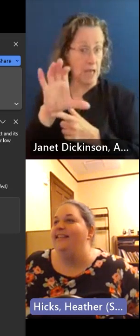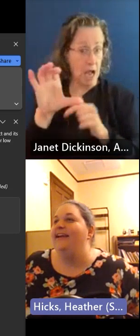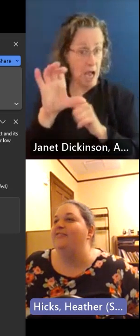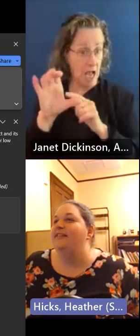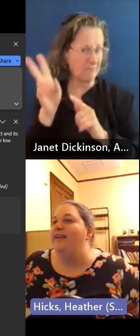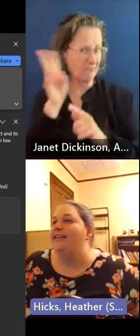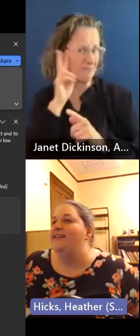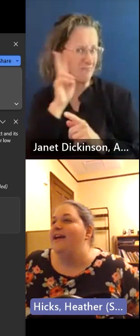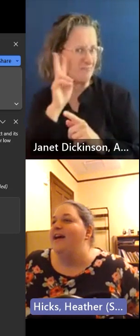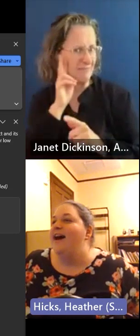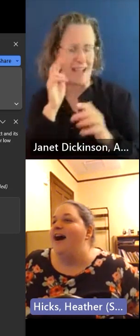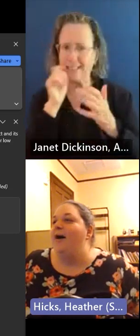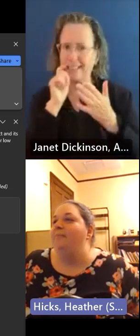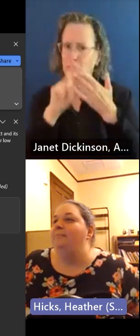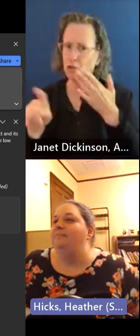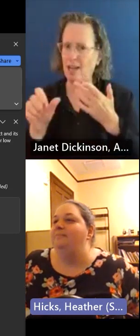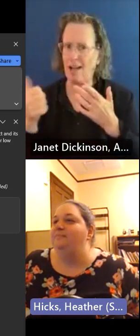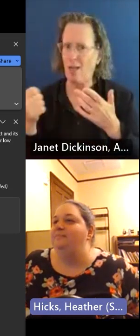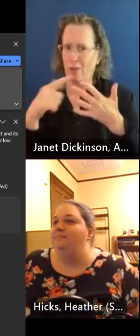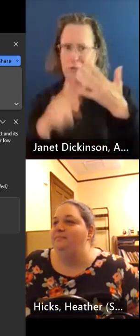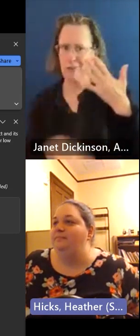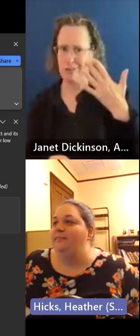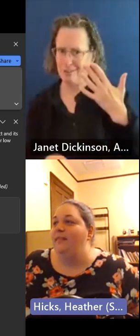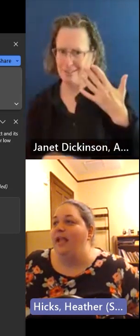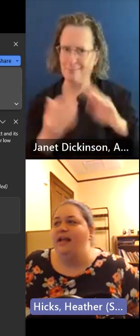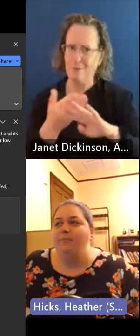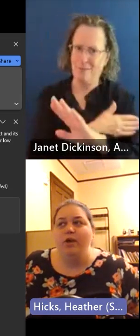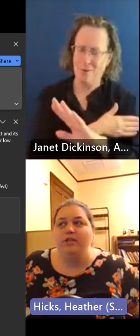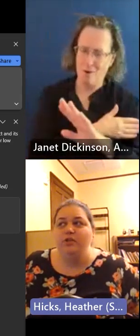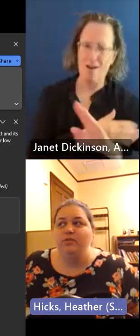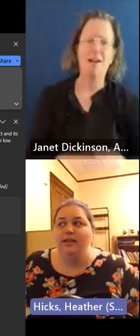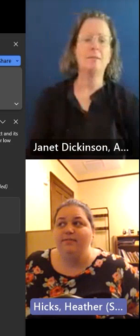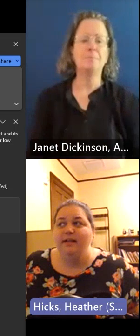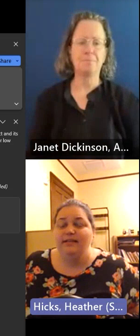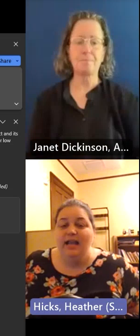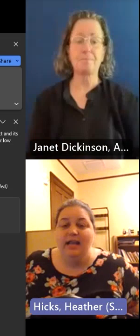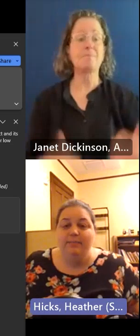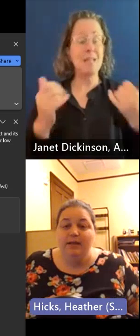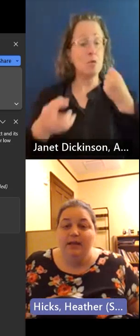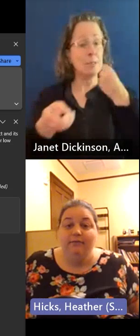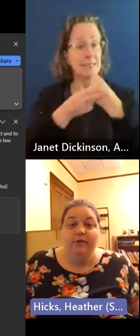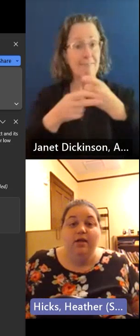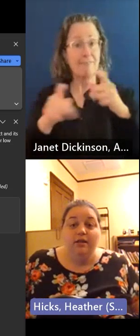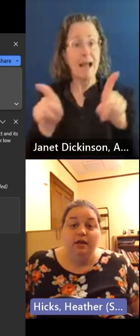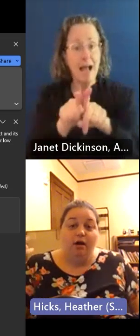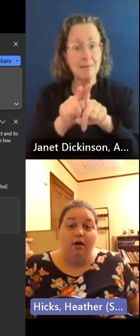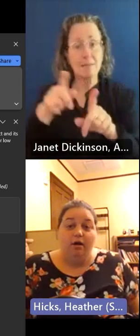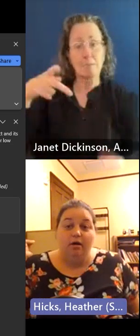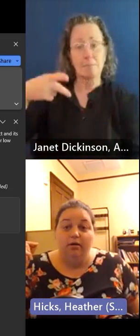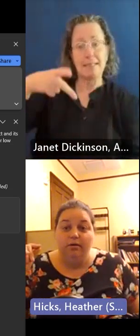check anything else in advance. And I'm going to save it as a PDF.